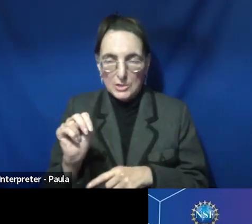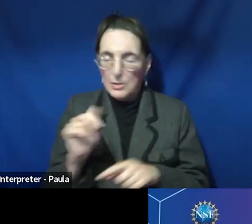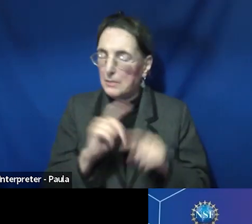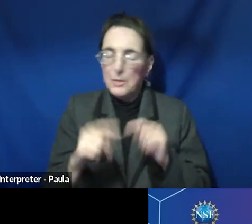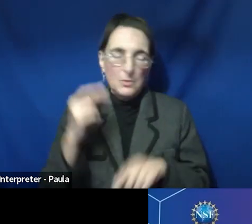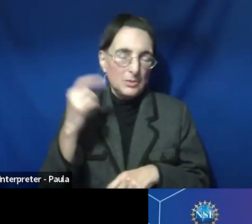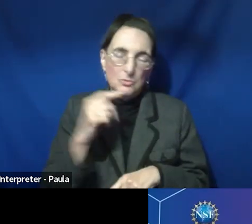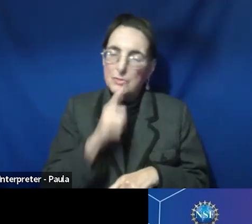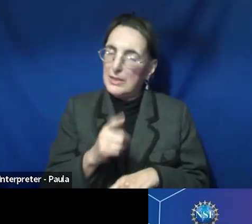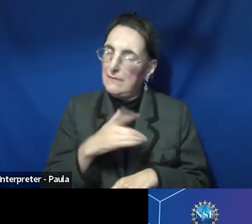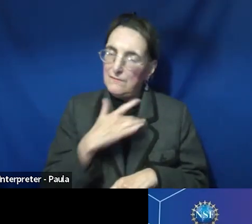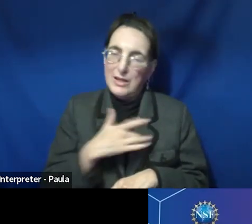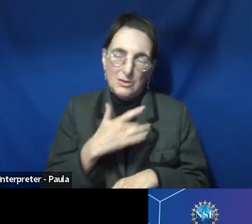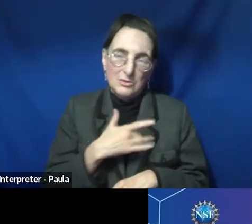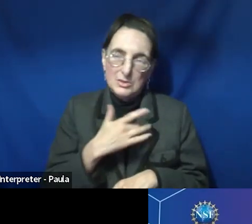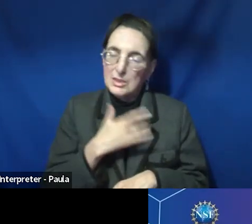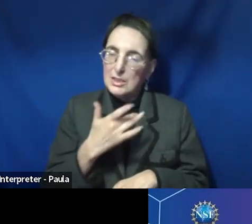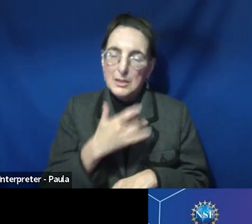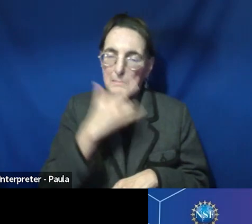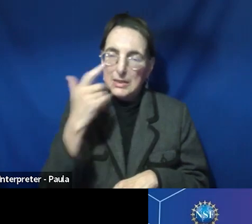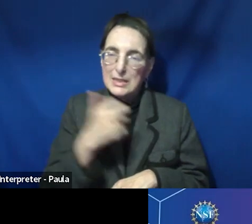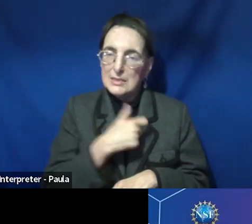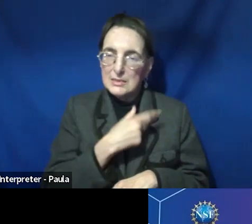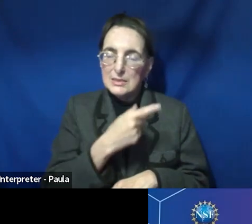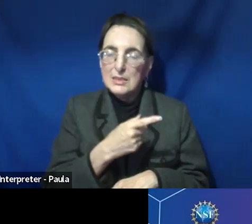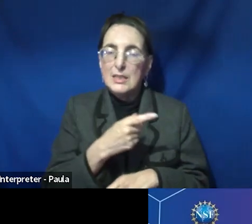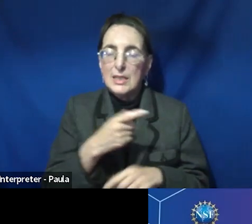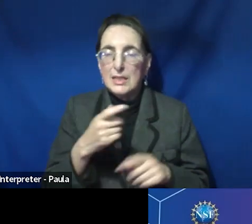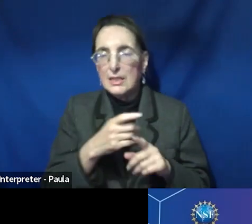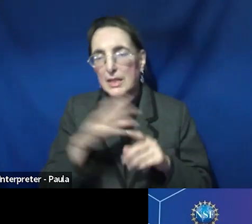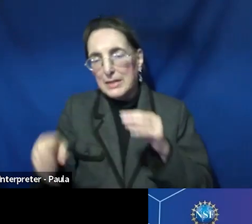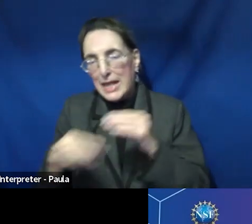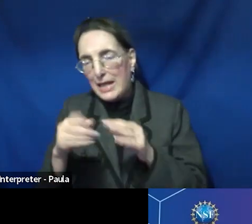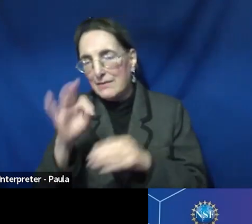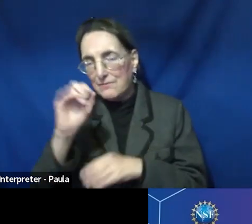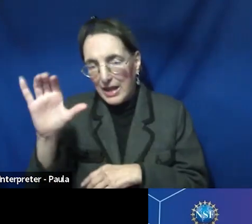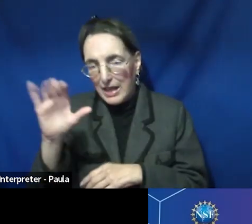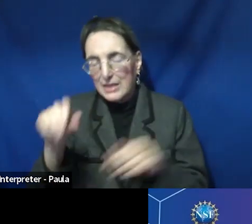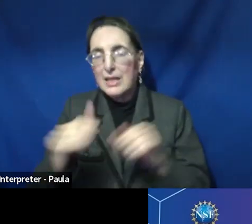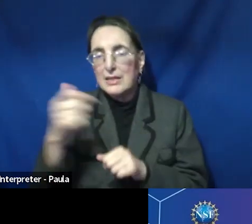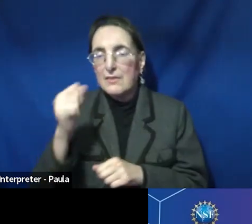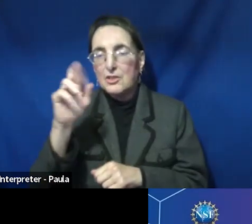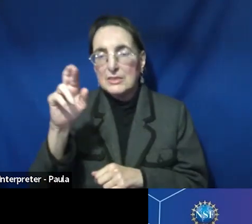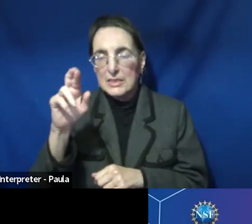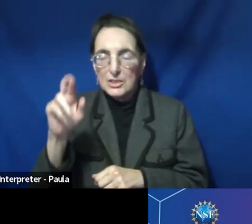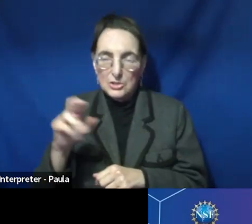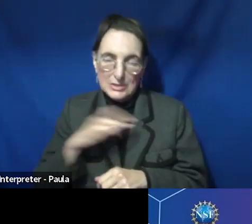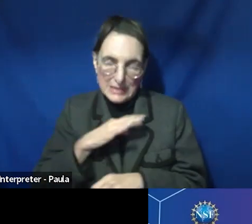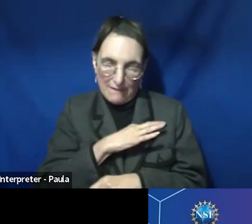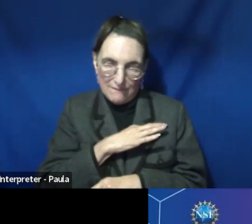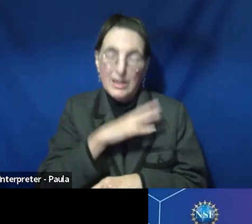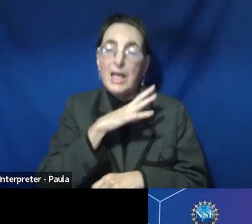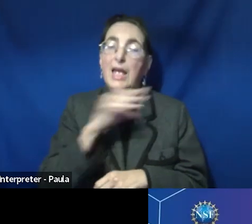really felt that given the expansion to faculty and other senior personnel, and given the fact